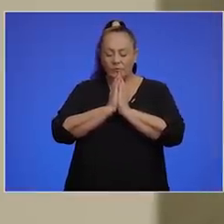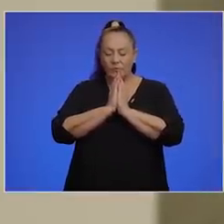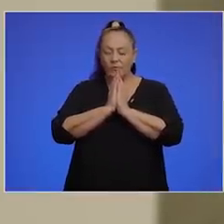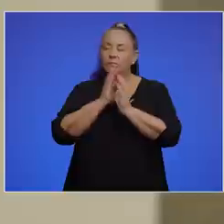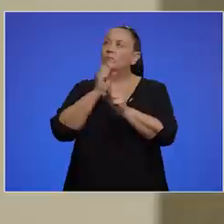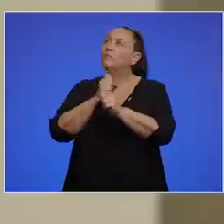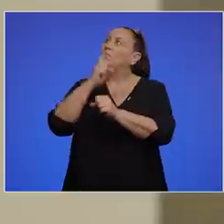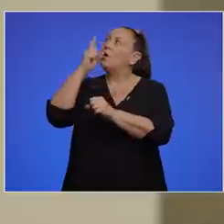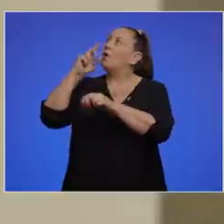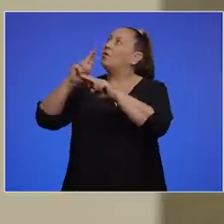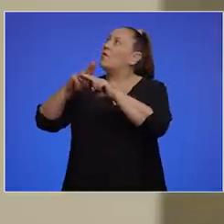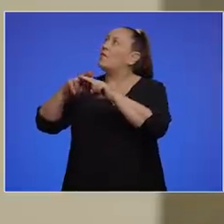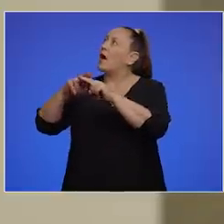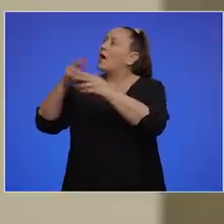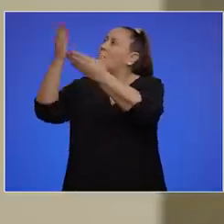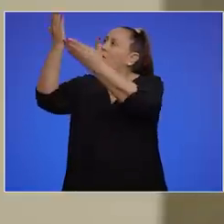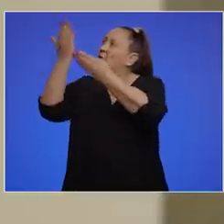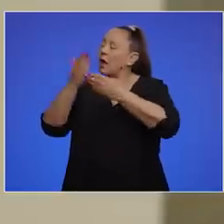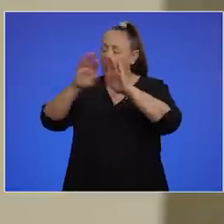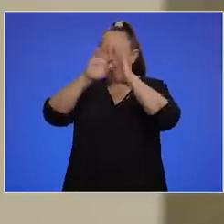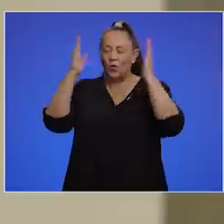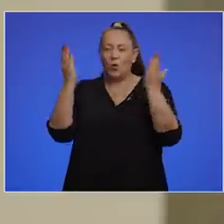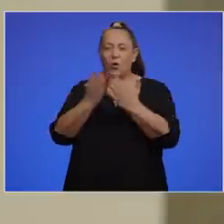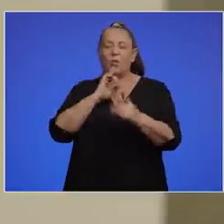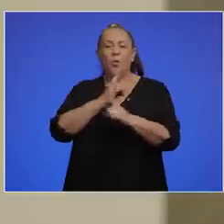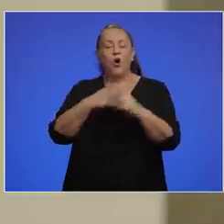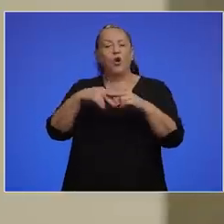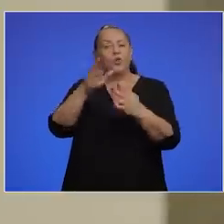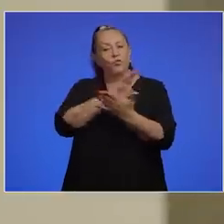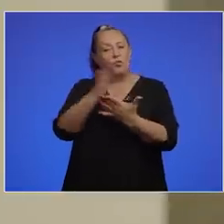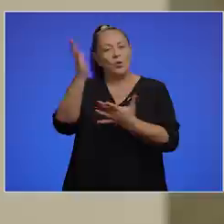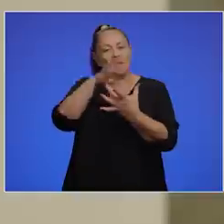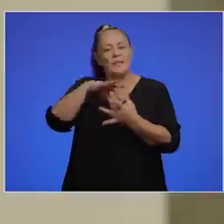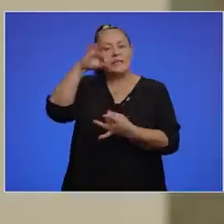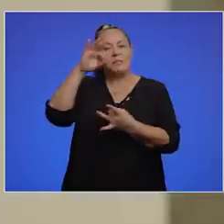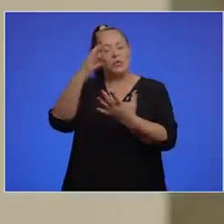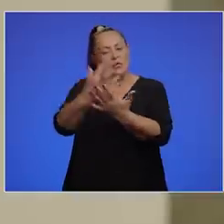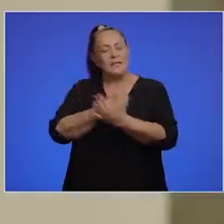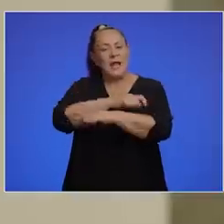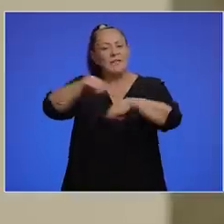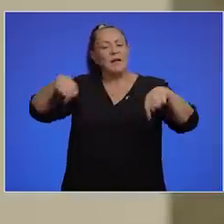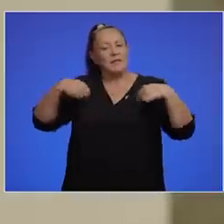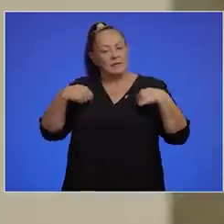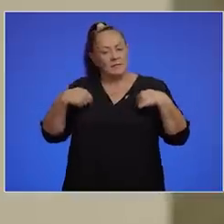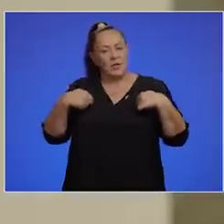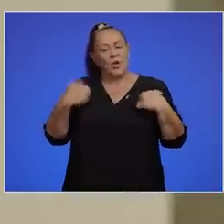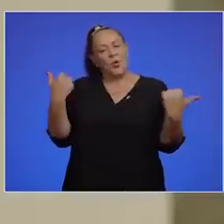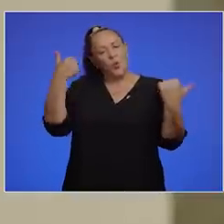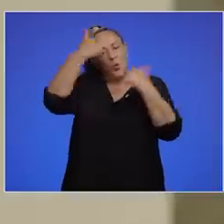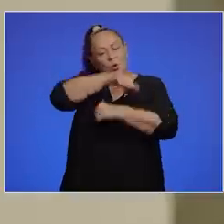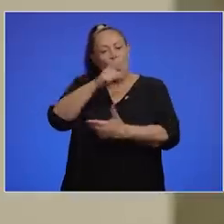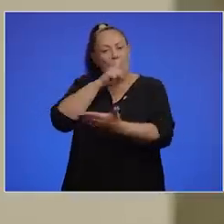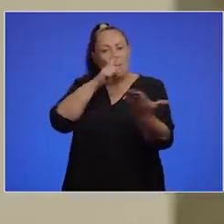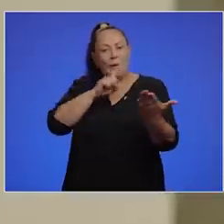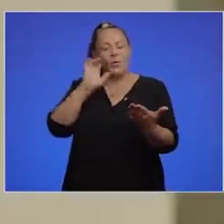God, our Father, who by sending into the world the word of truth and the spirit of sanctification, made known to the human race Your